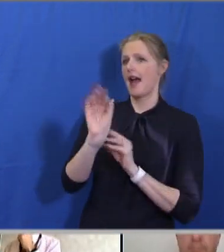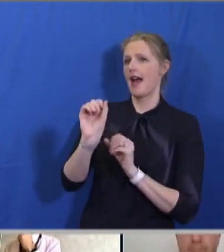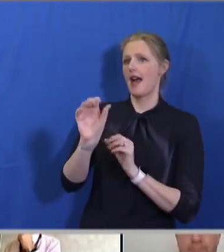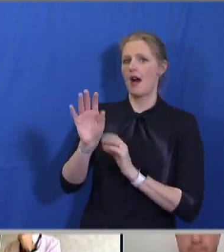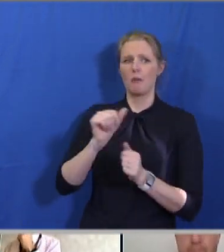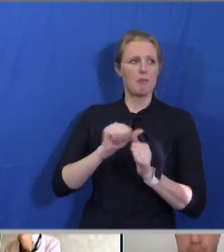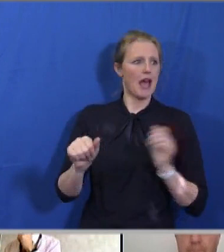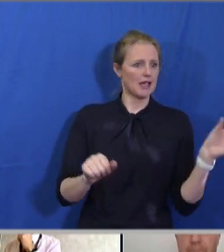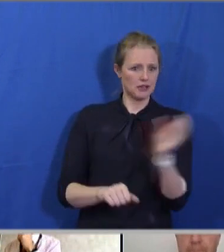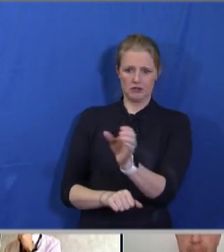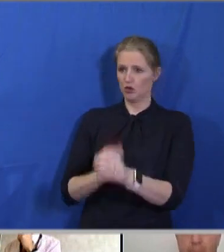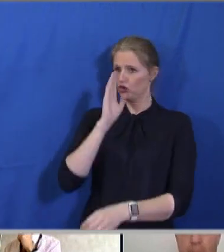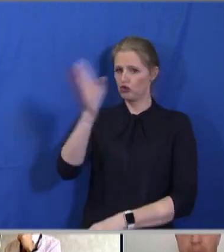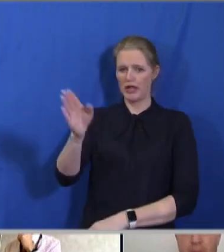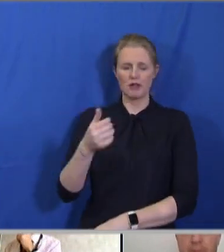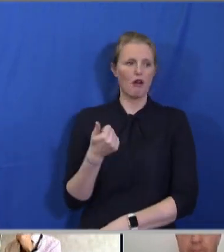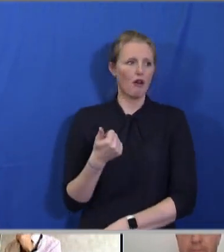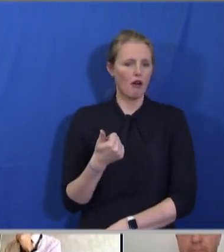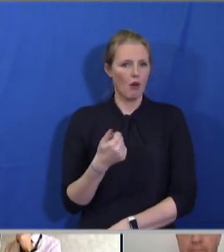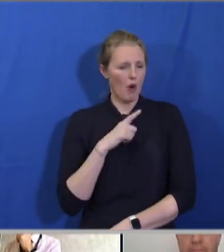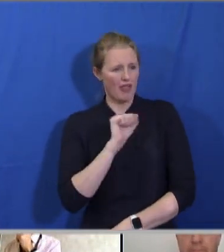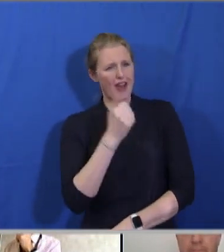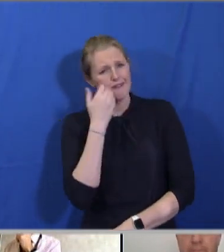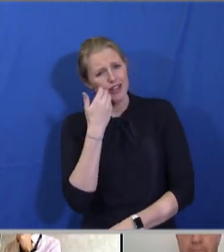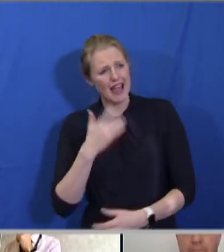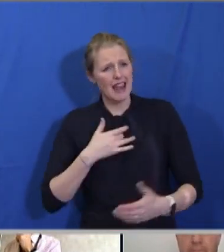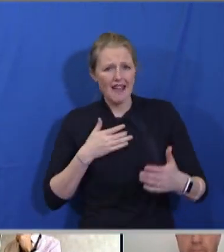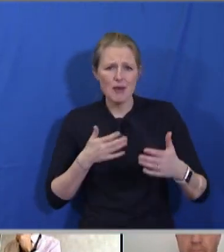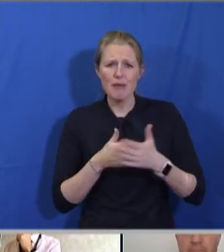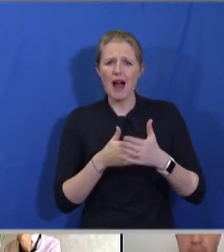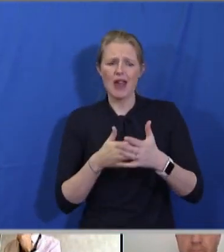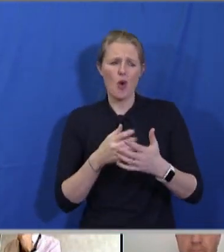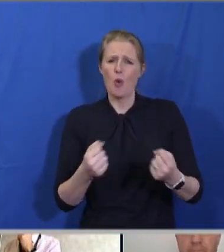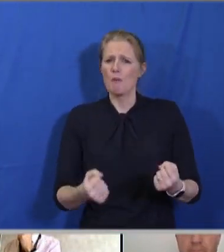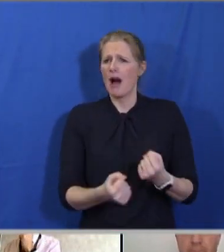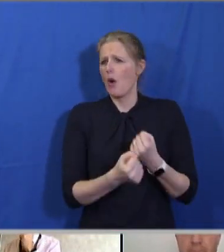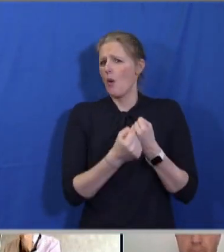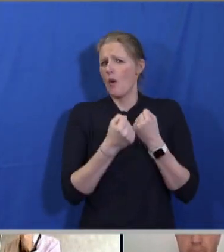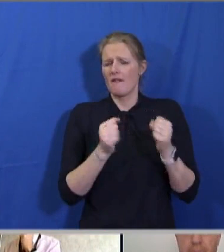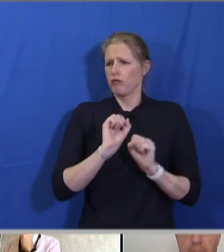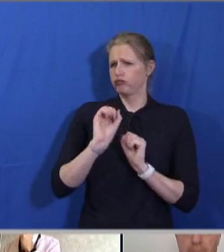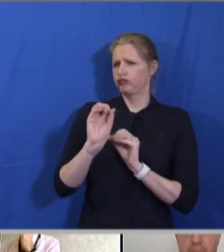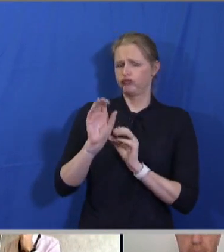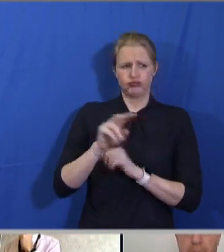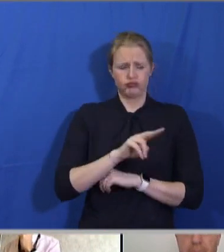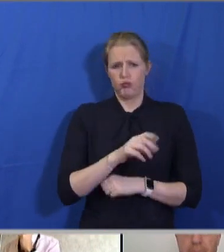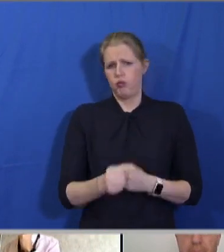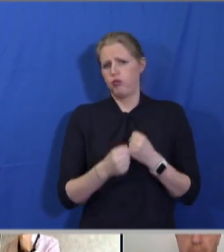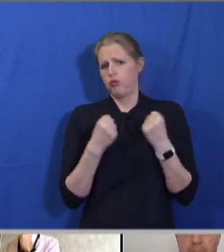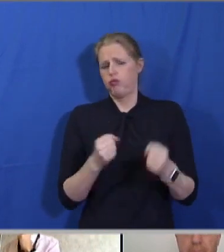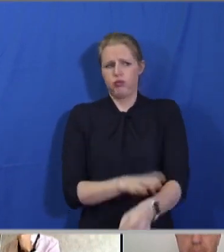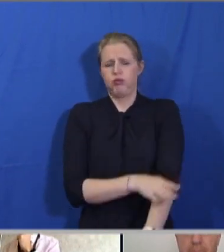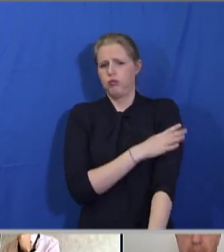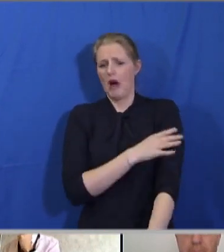what they are living with day and daily and the problems that they face, there is just so much more currency to that, and I know that certainly the Minister